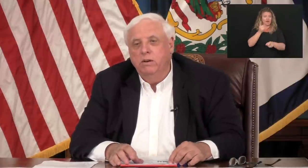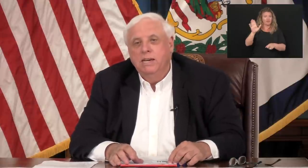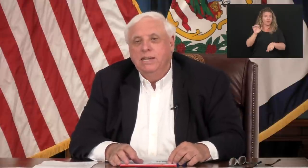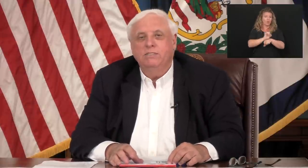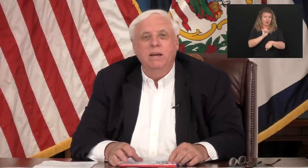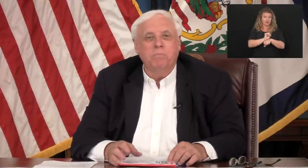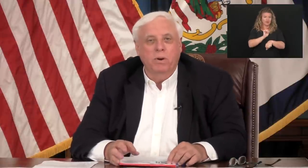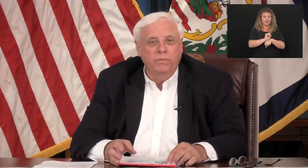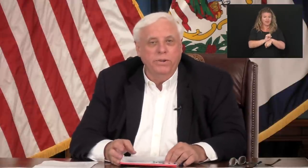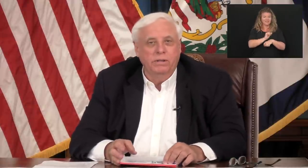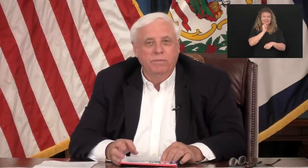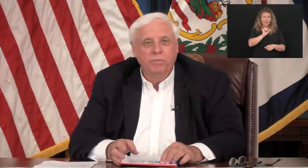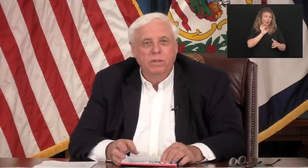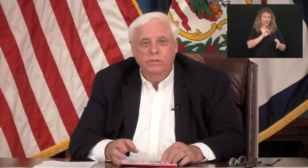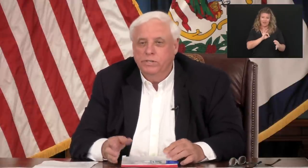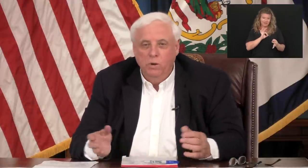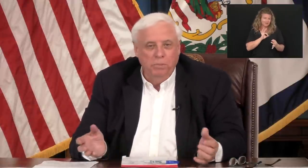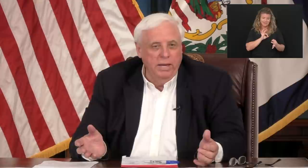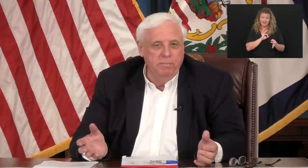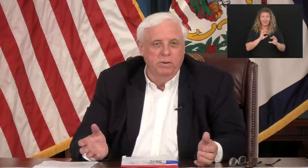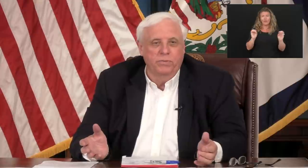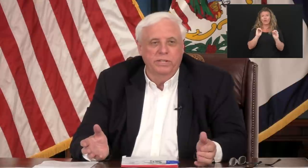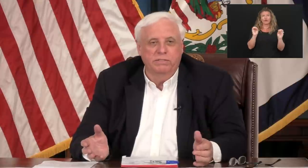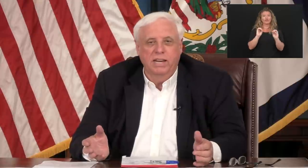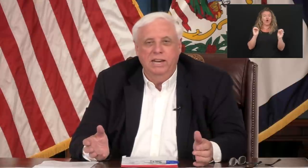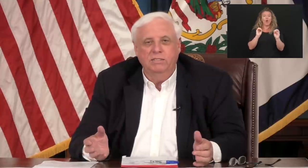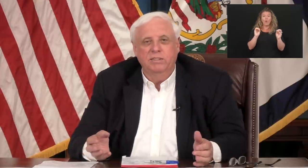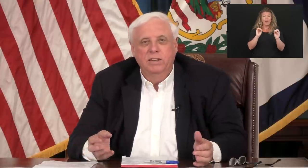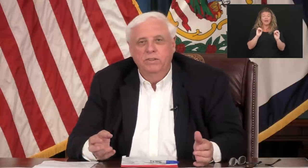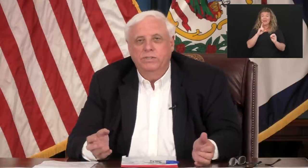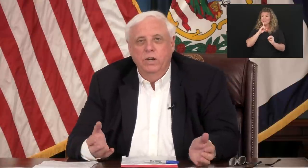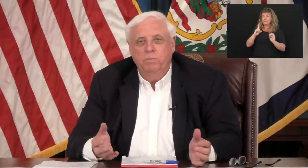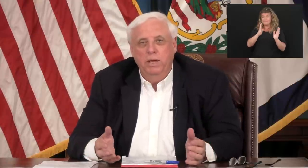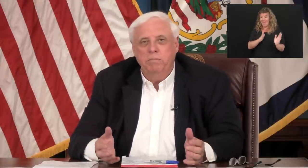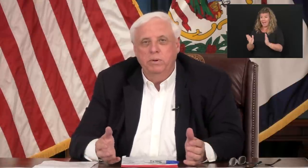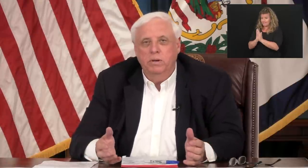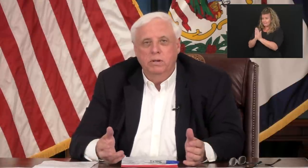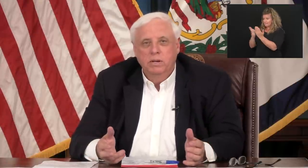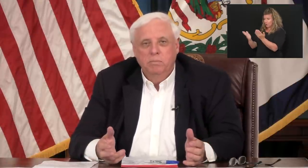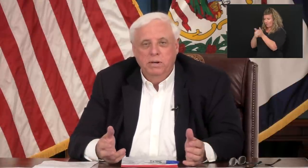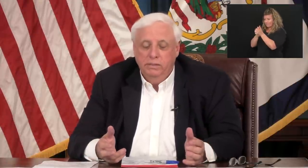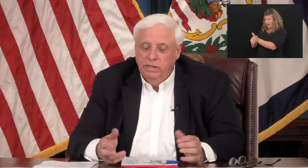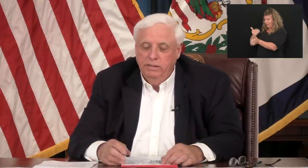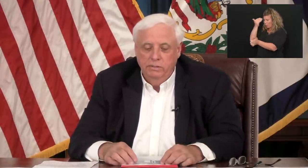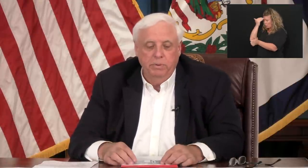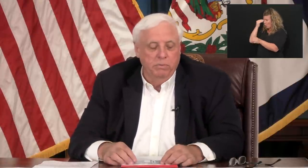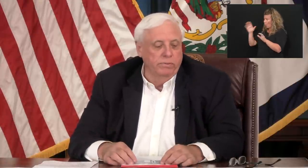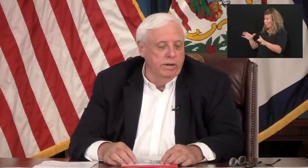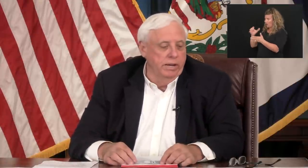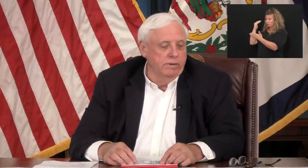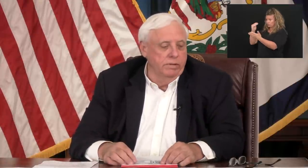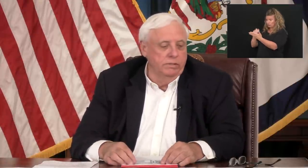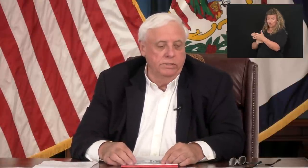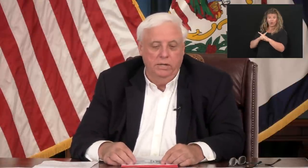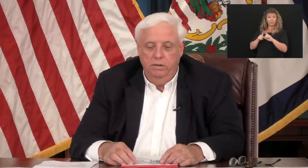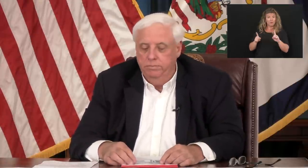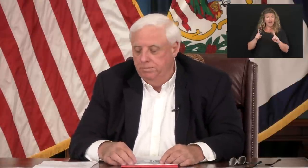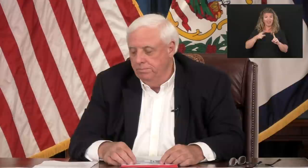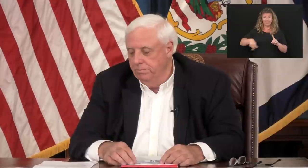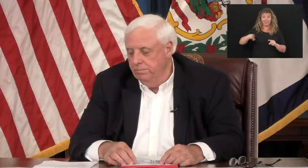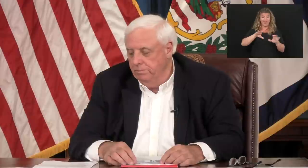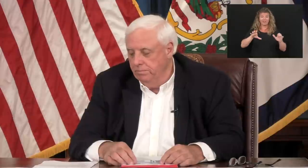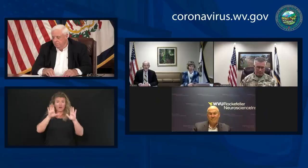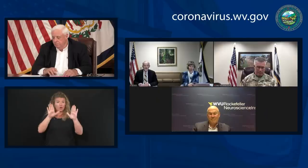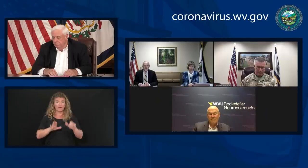And you know, it's not perfect. There's no playbook for this guys. There's no playbook. But I'll tell you, these people have done a heck of a good job.